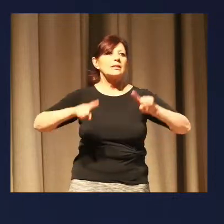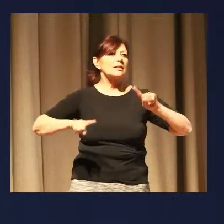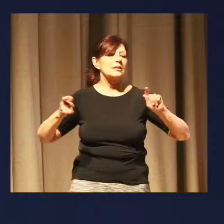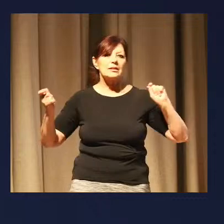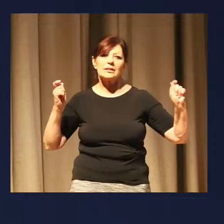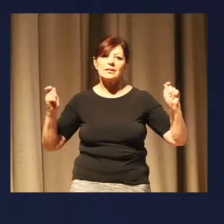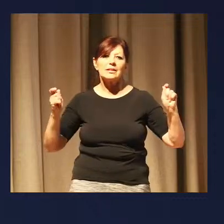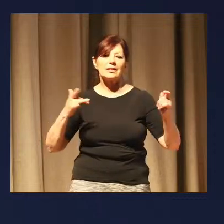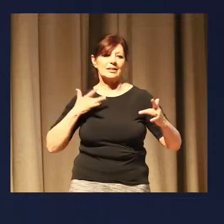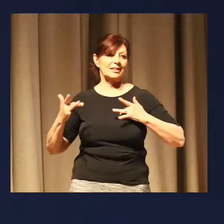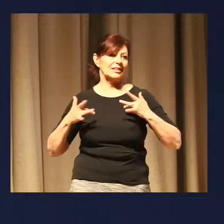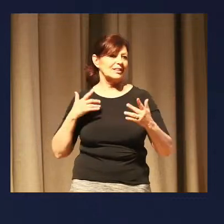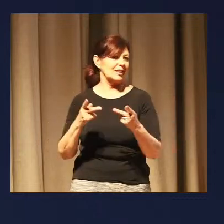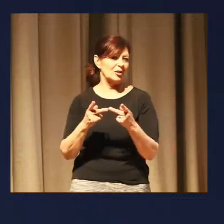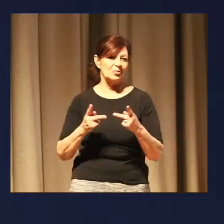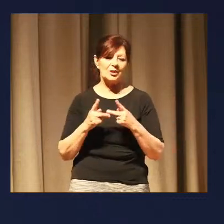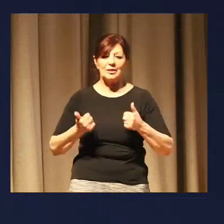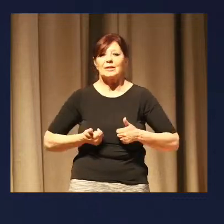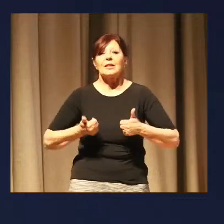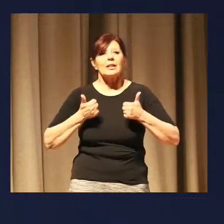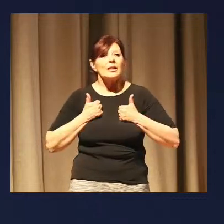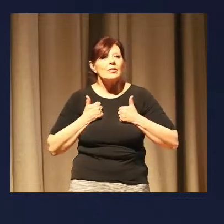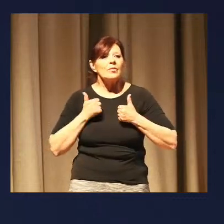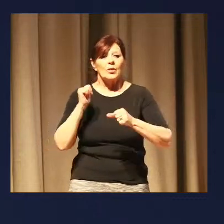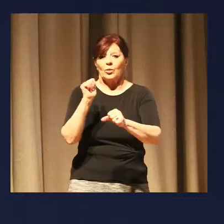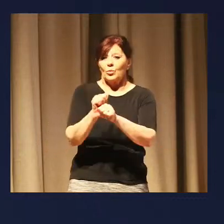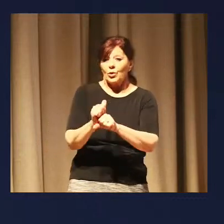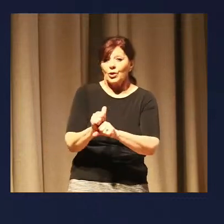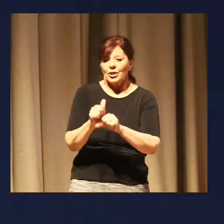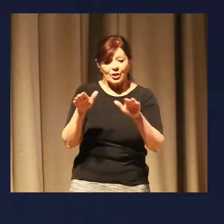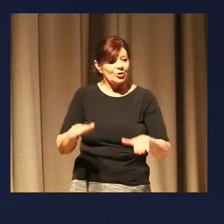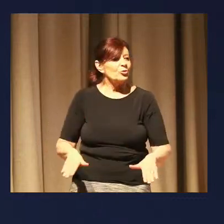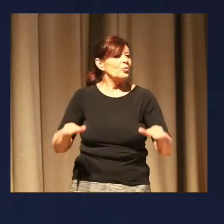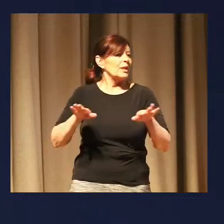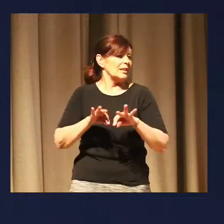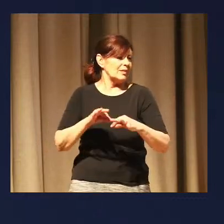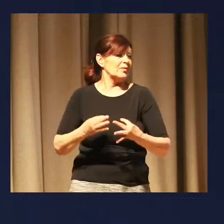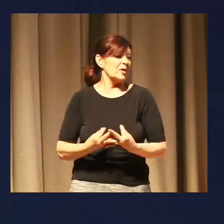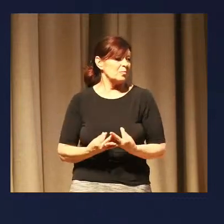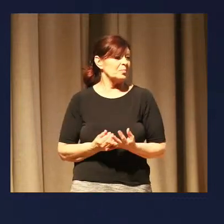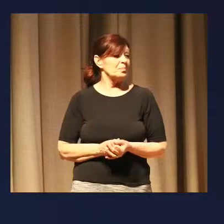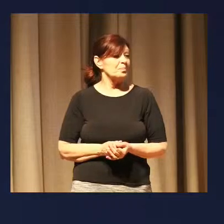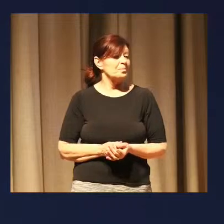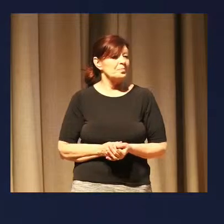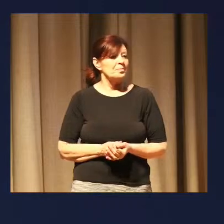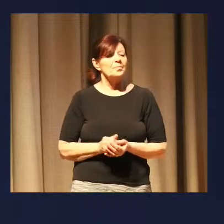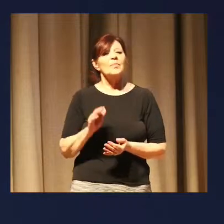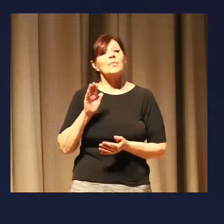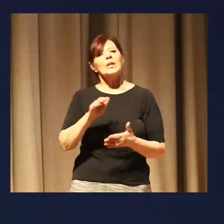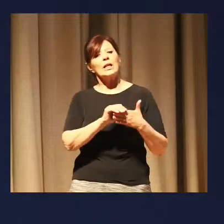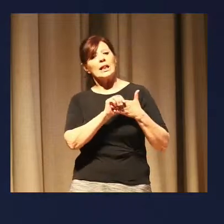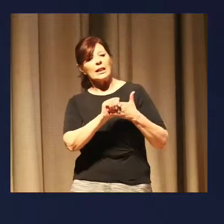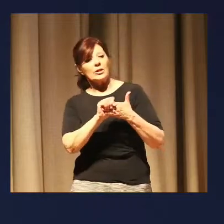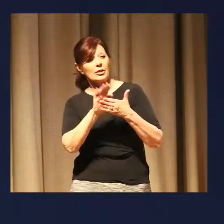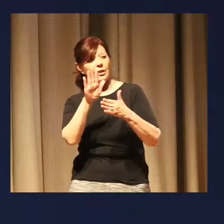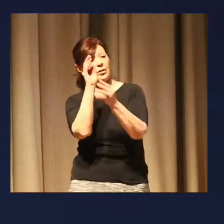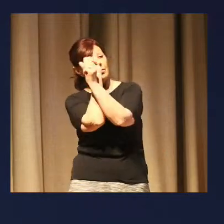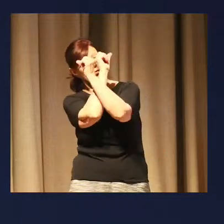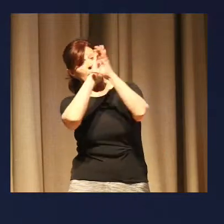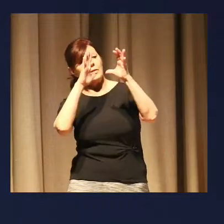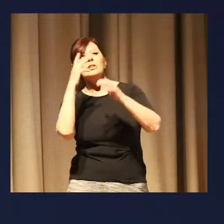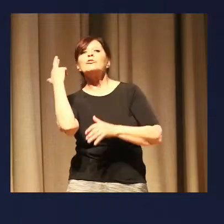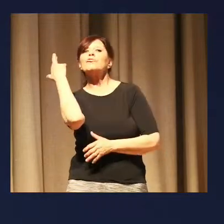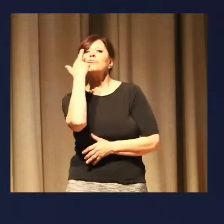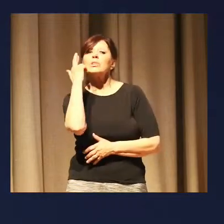and exciting place to live and work and to raise families. Their leadership and vision is the reason